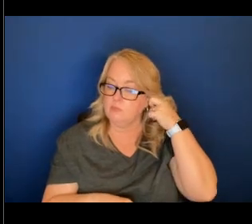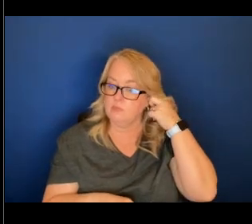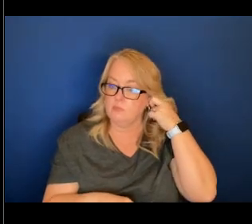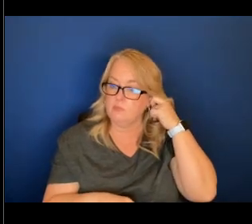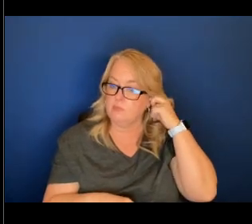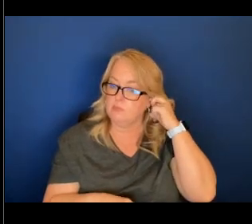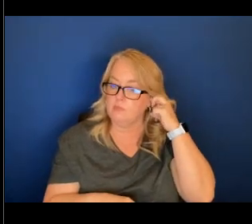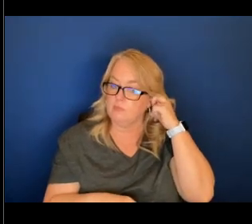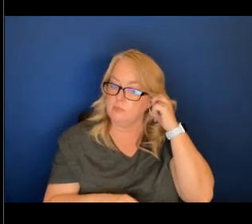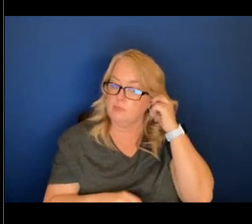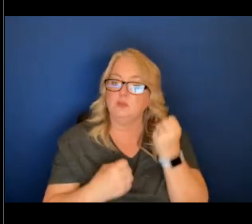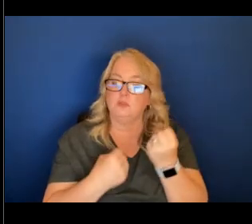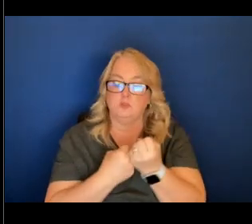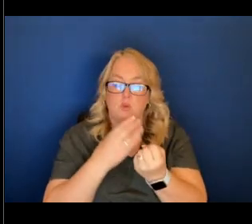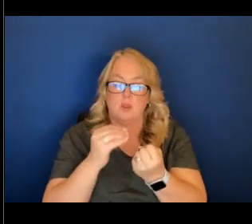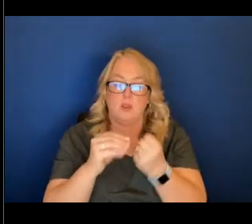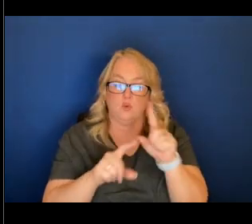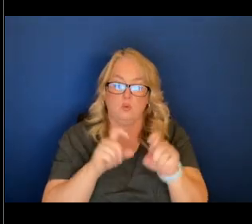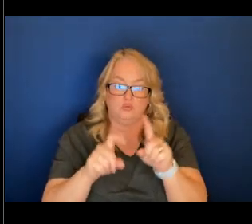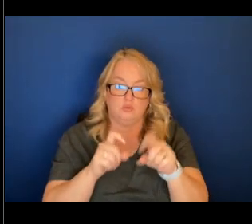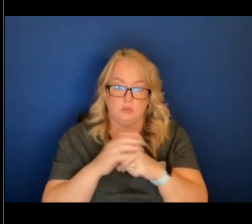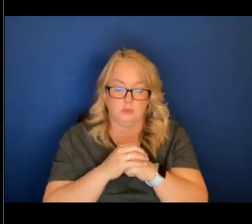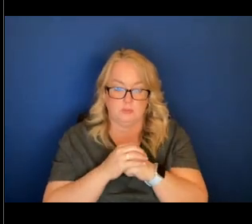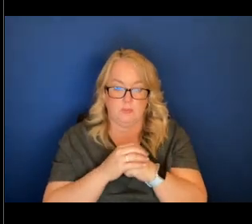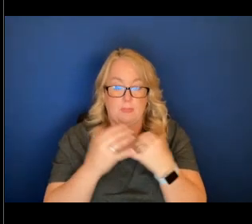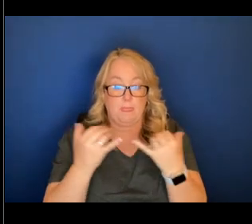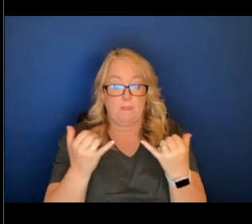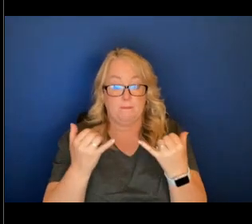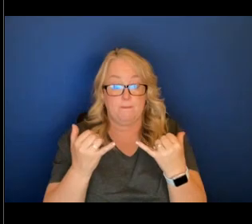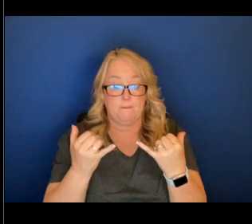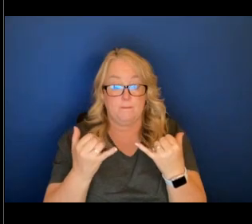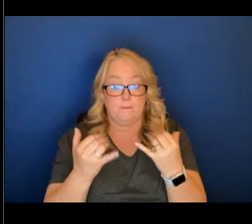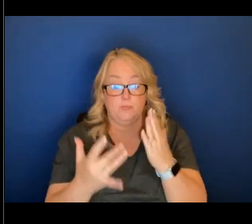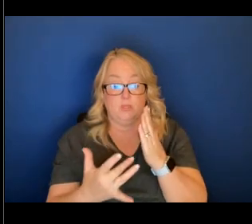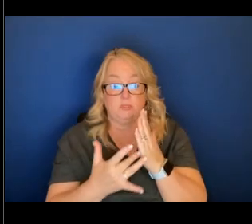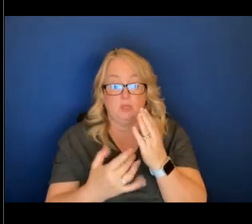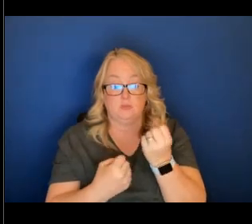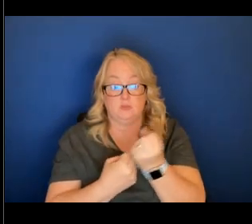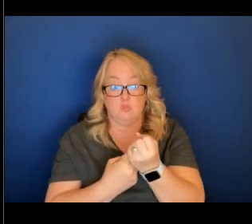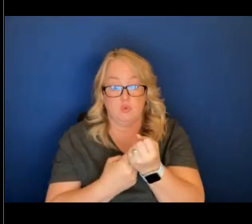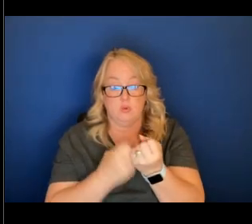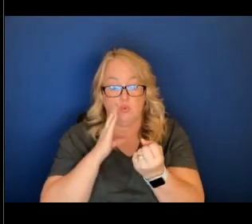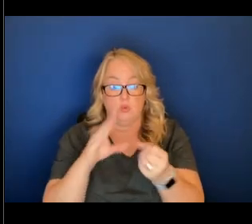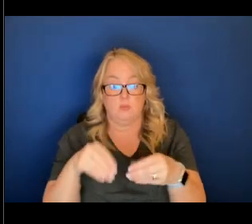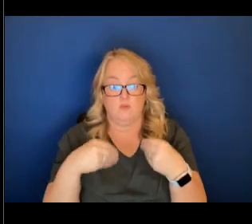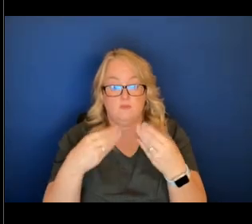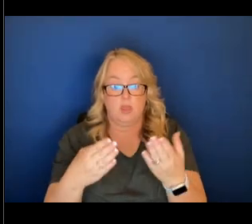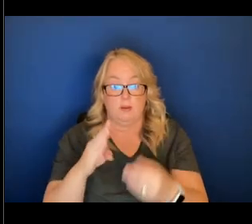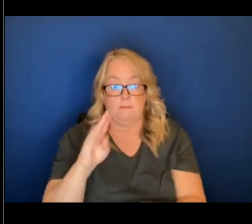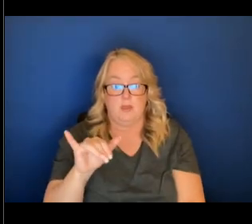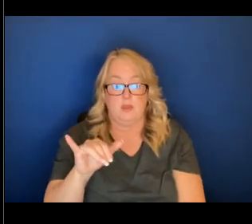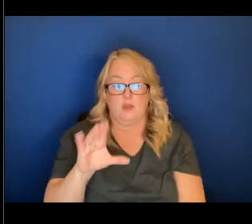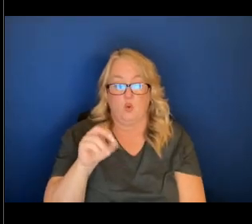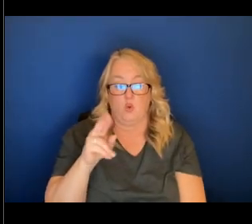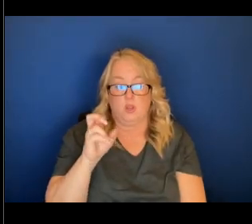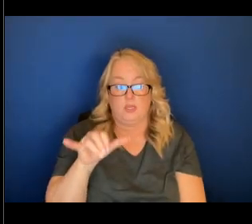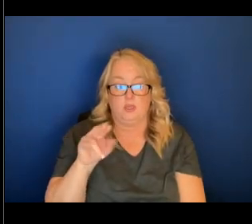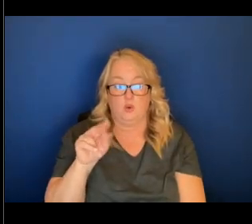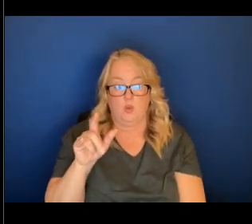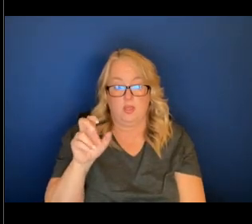Technical support and questions. Today, technical support will be provided by Ms. Corey